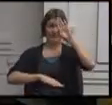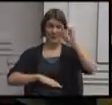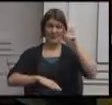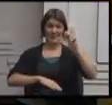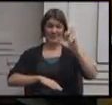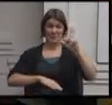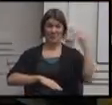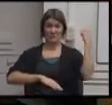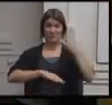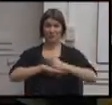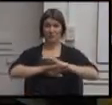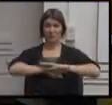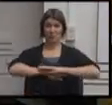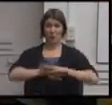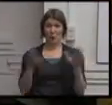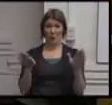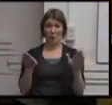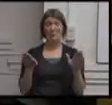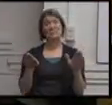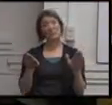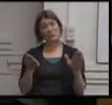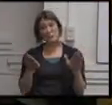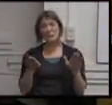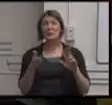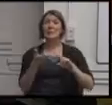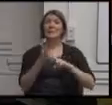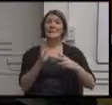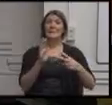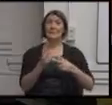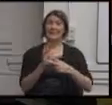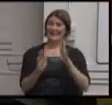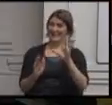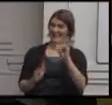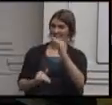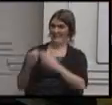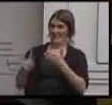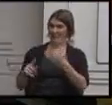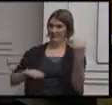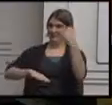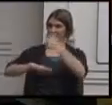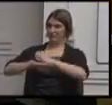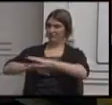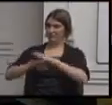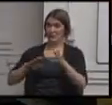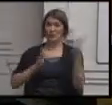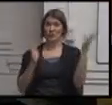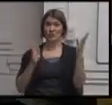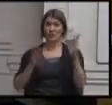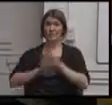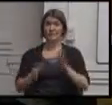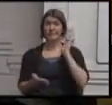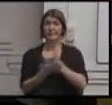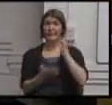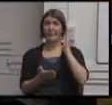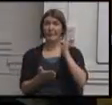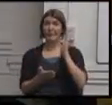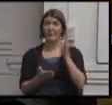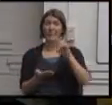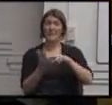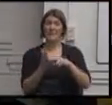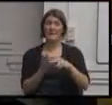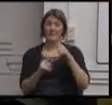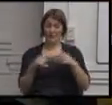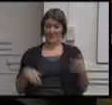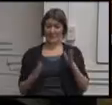Closing Station 2 involves in closing a facility which will result in increased response times,